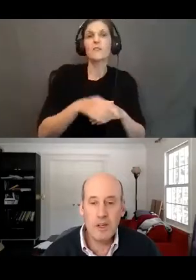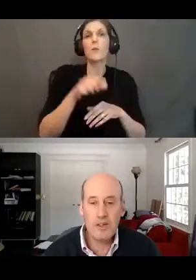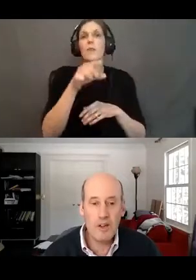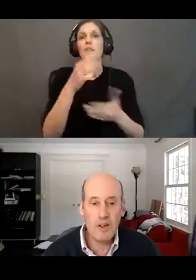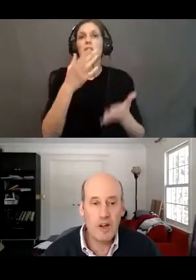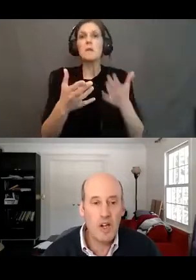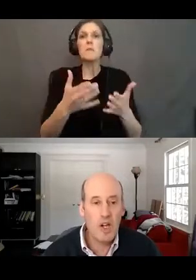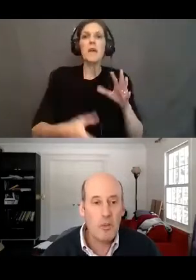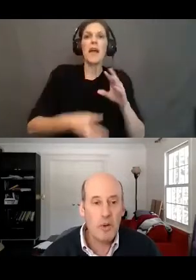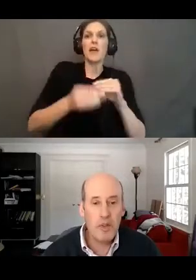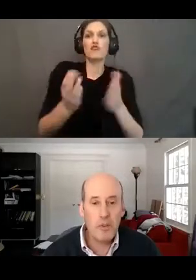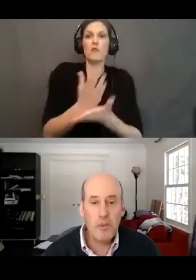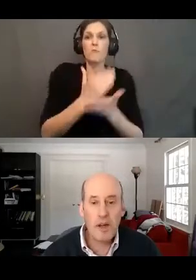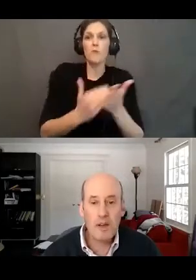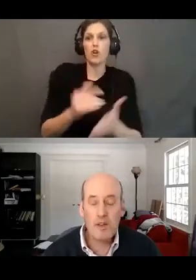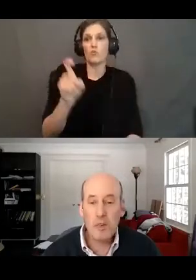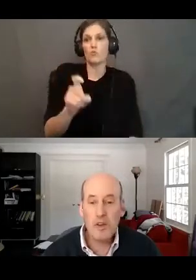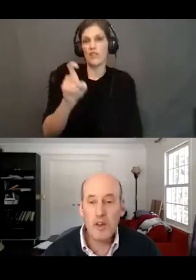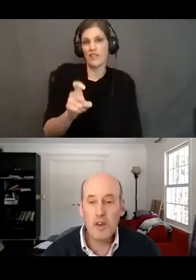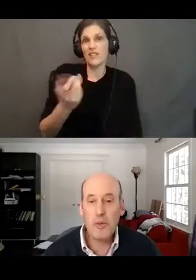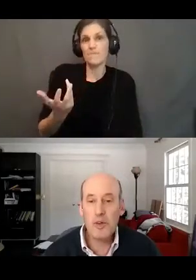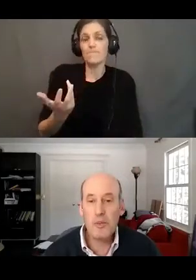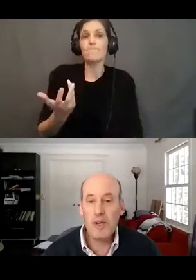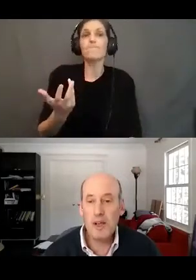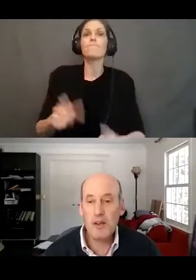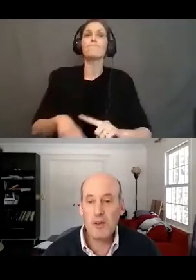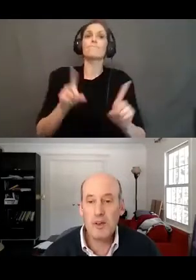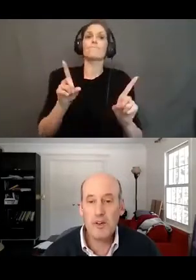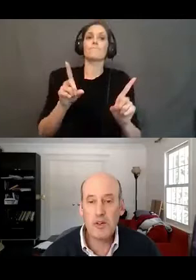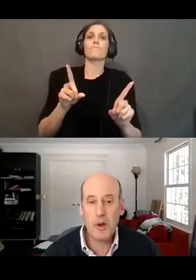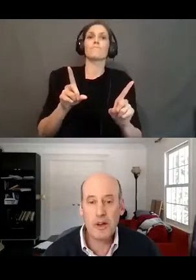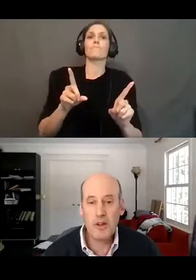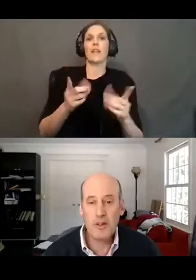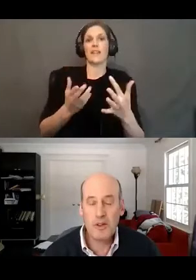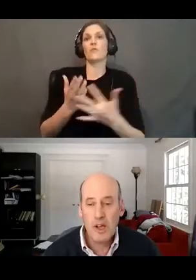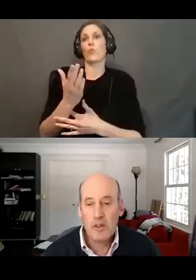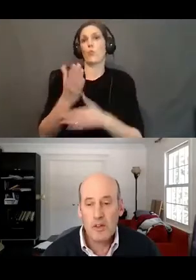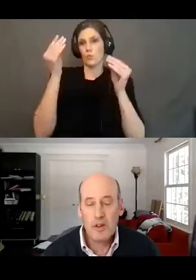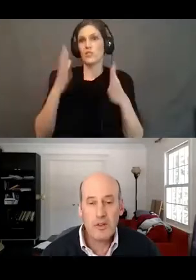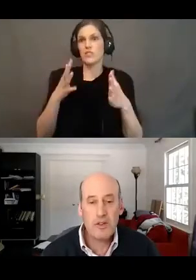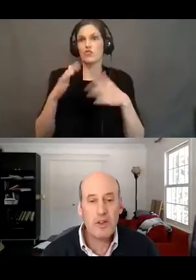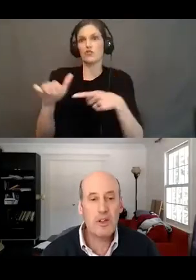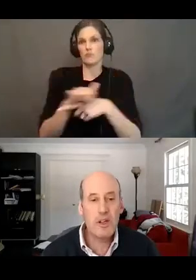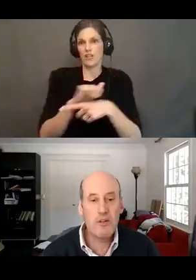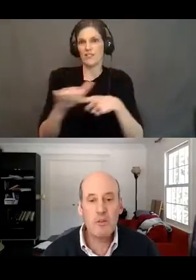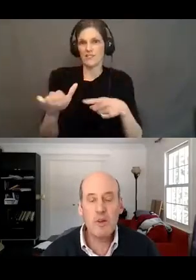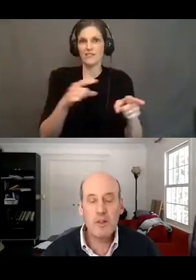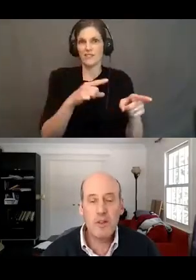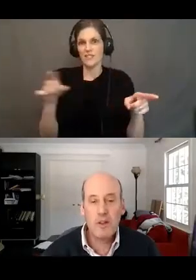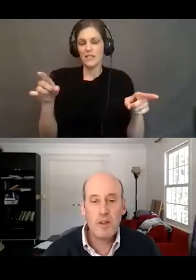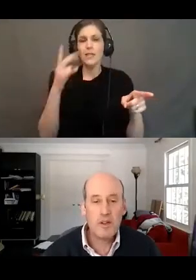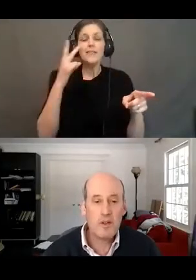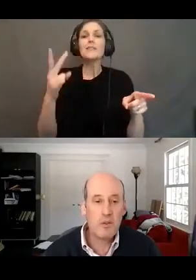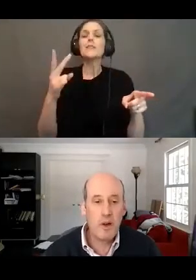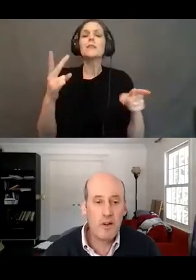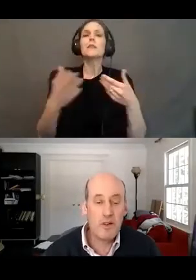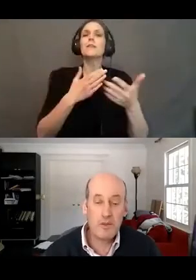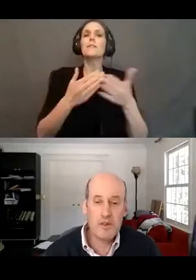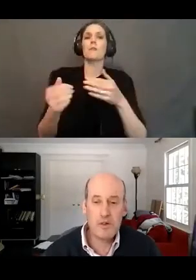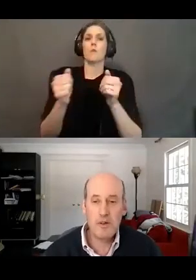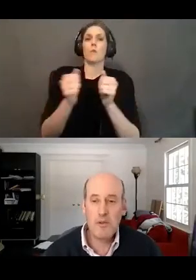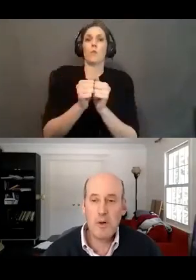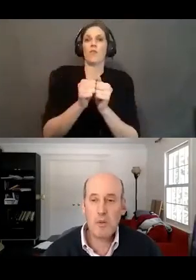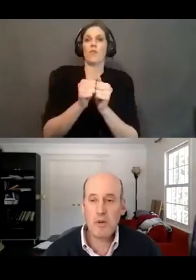ingredient necessary, but the mechanism is ultimately mediated through teachers' practice. So you can see that even with this